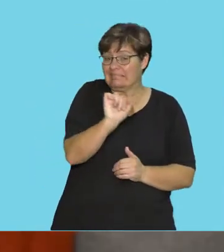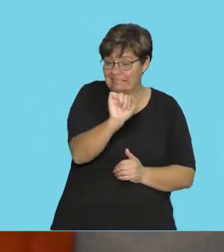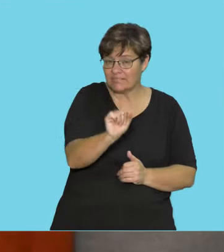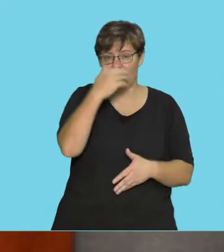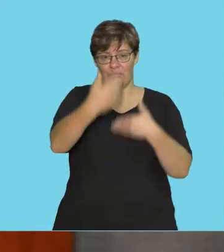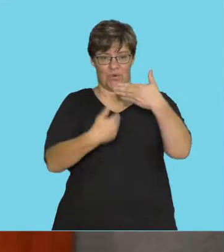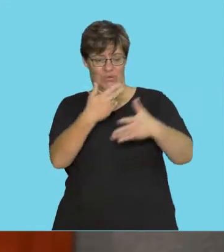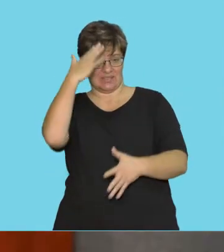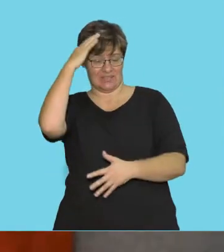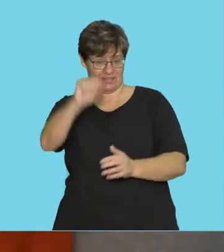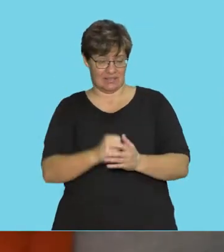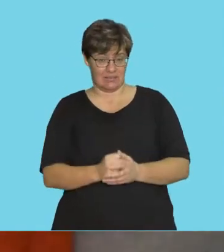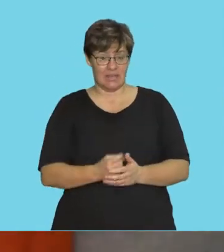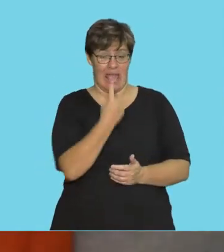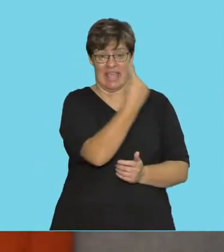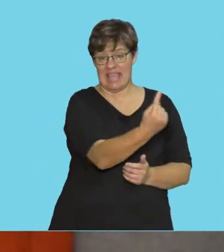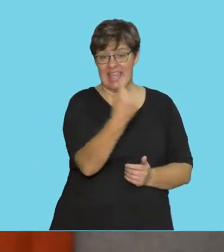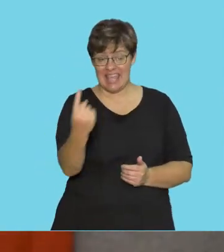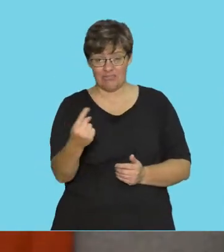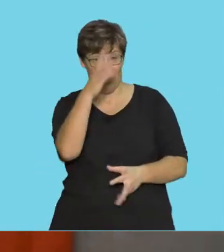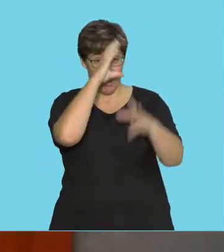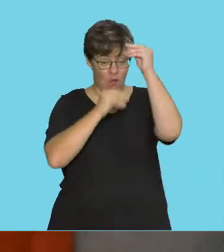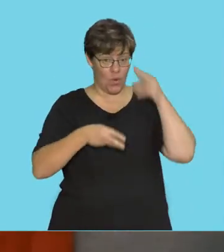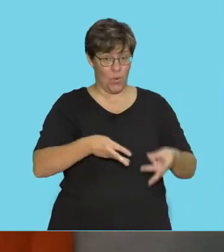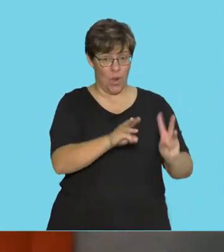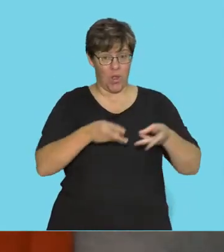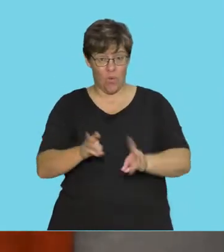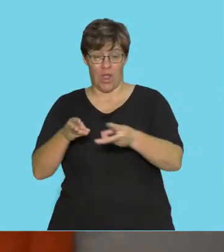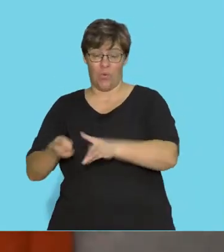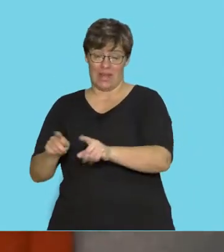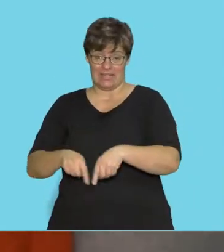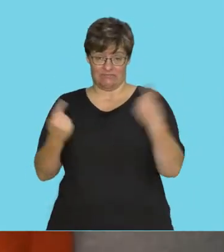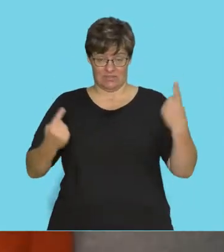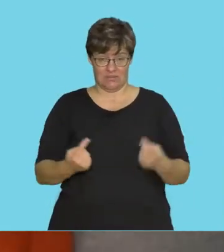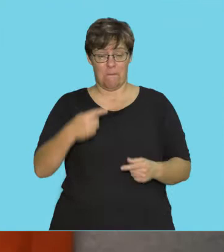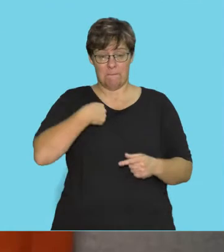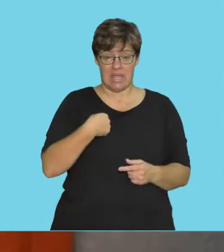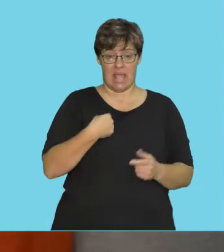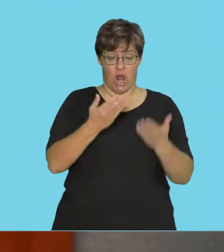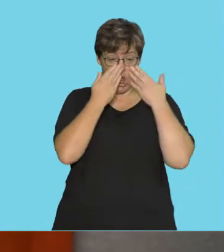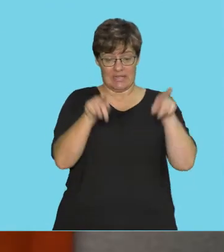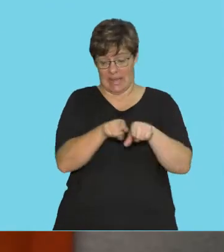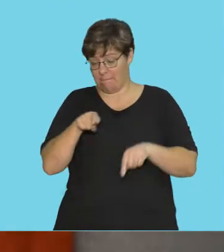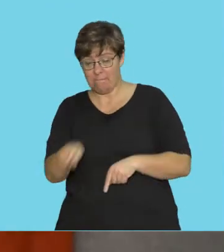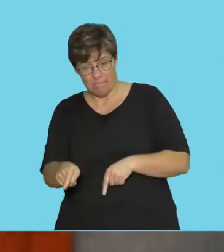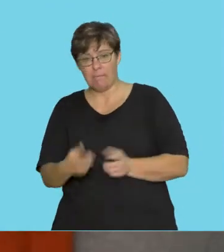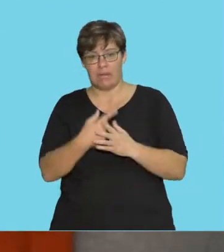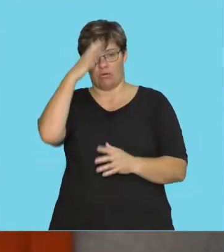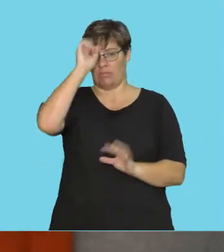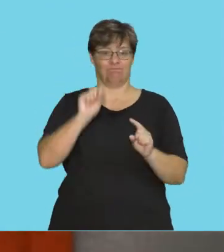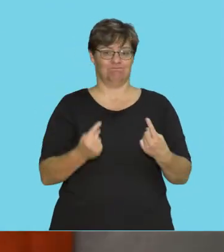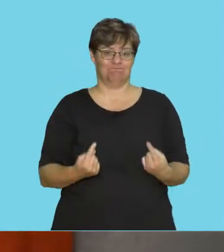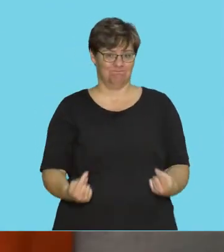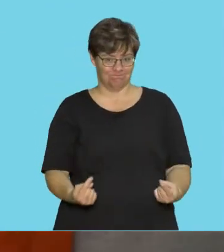process. So we have to remember that each one of us learns differently. And if we try to learn like somebody else, it may not